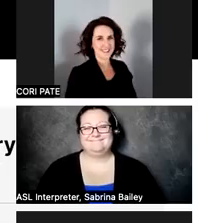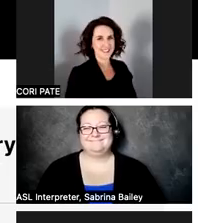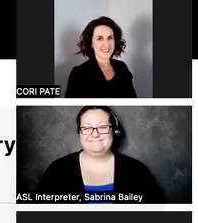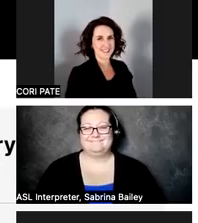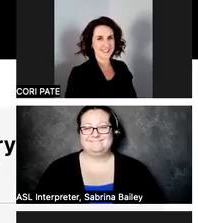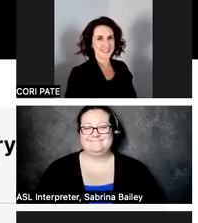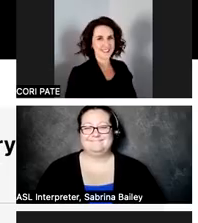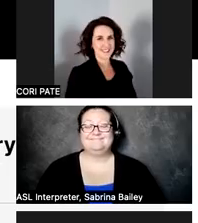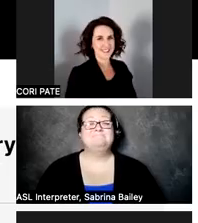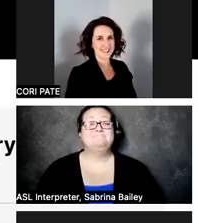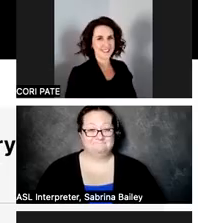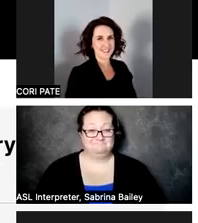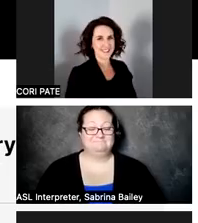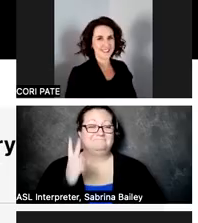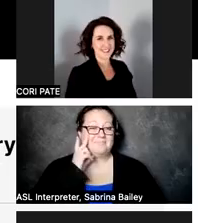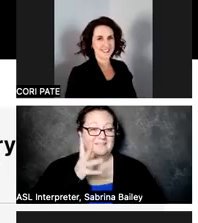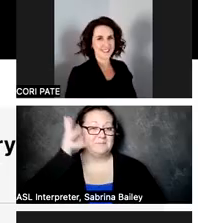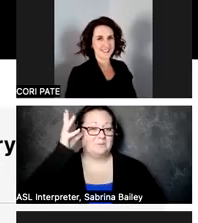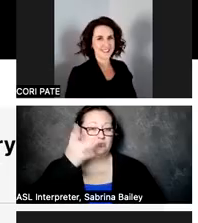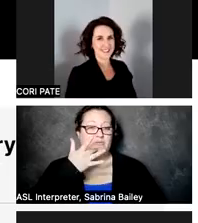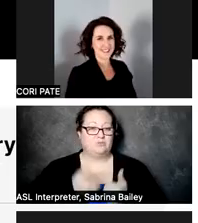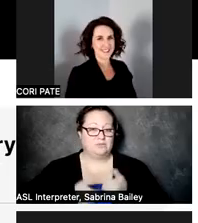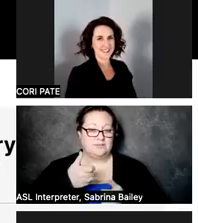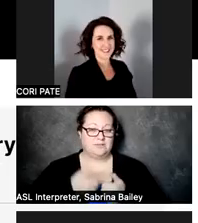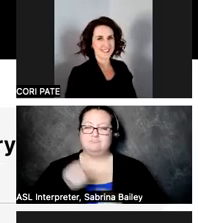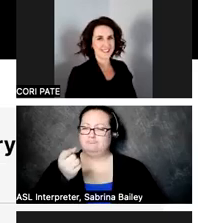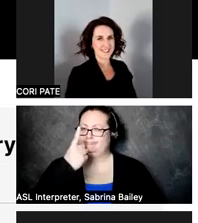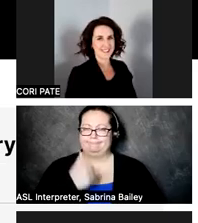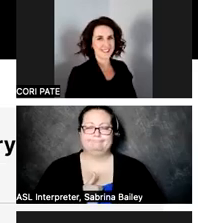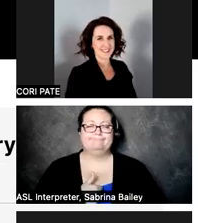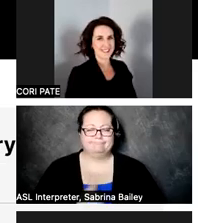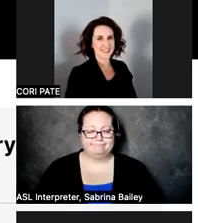All right. So I see parents preferring text. I can understand that.